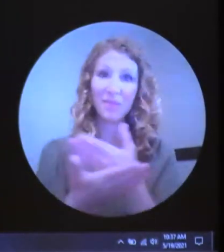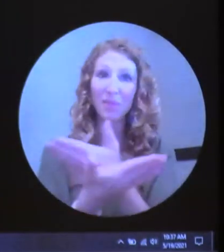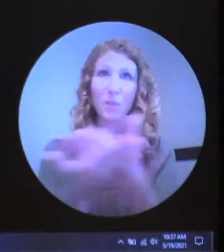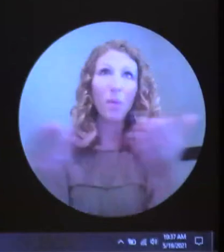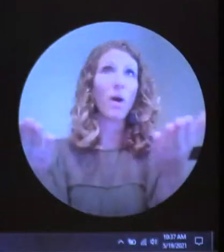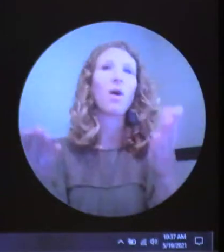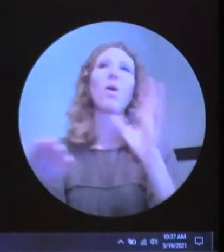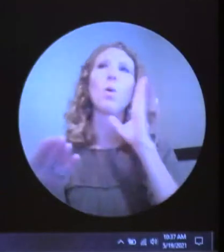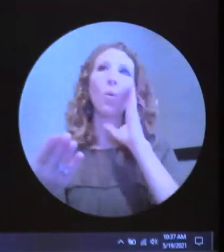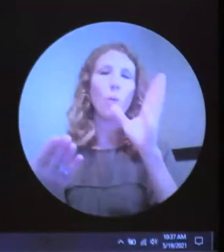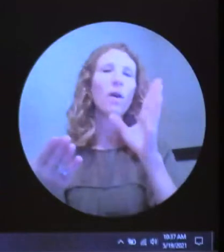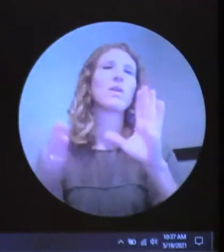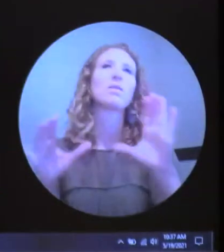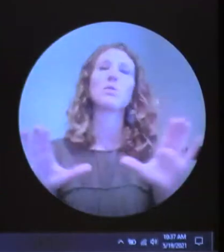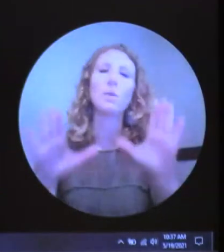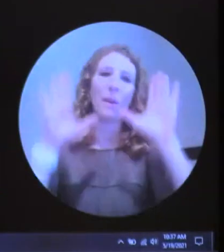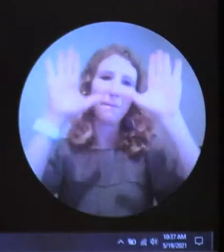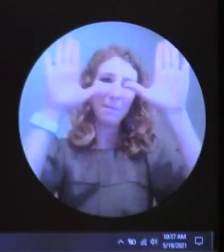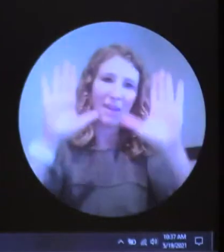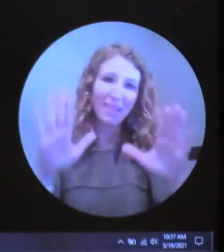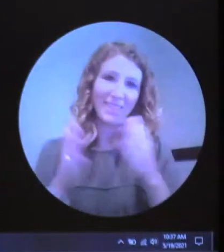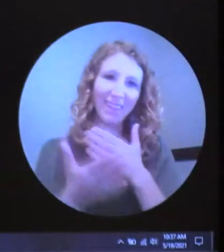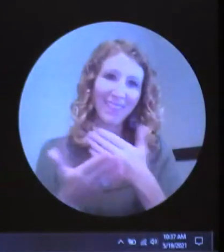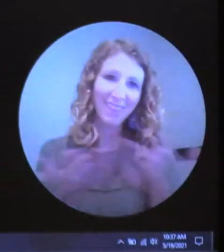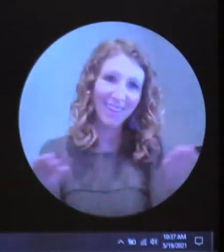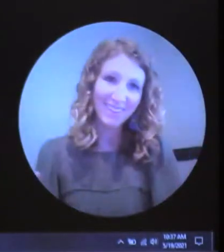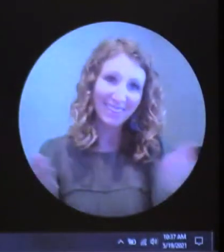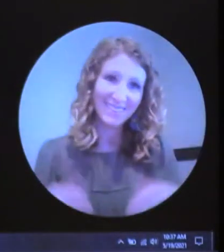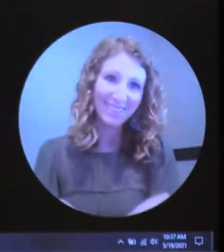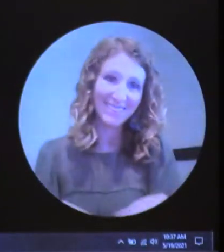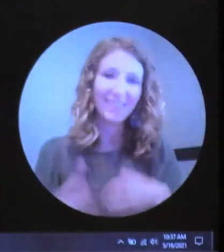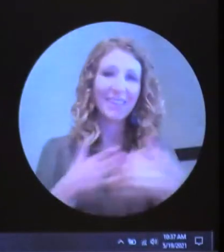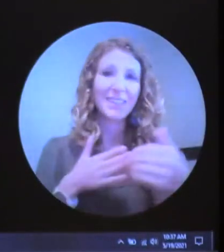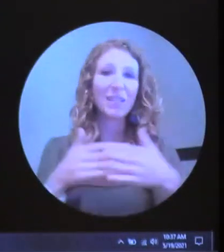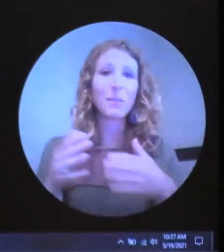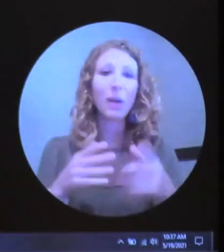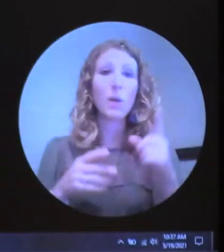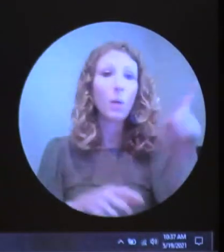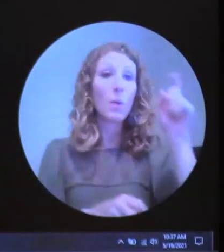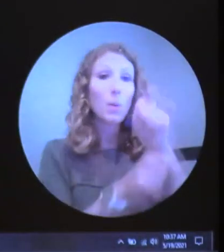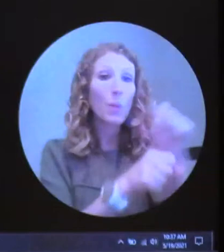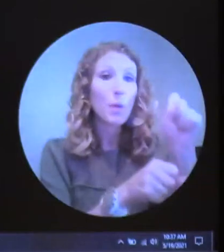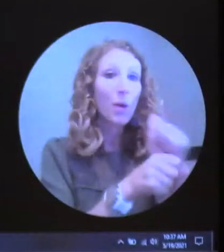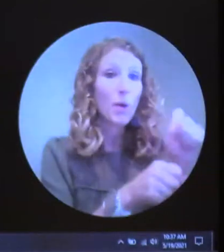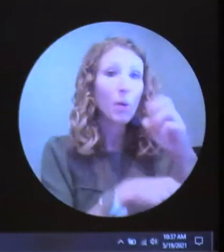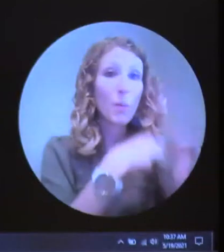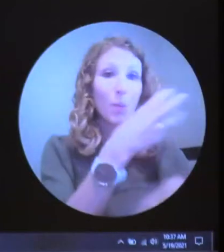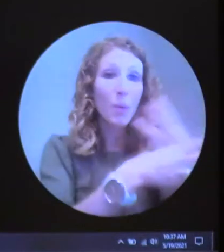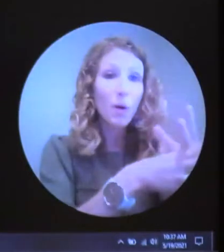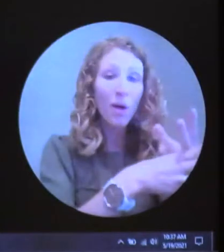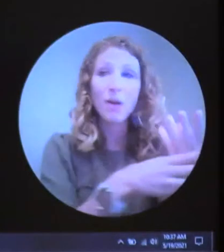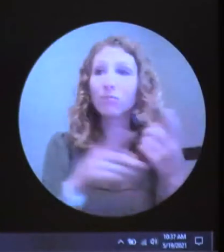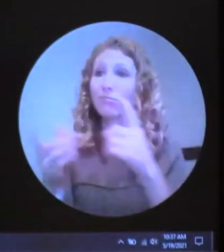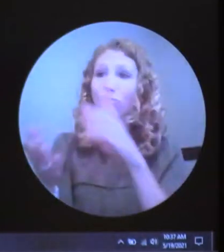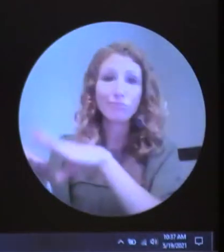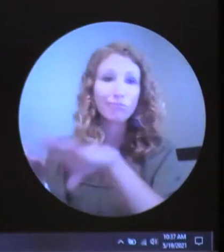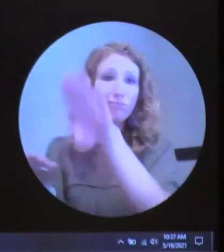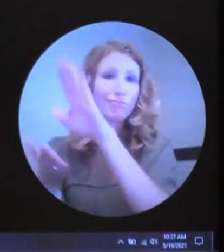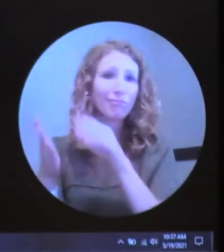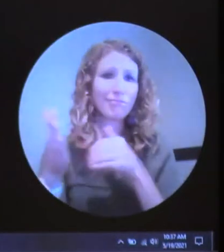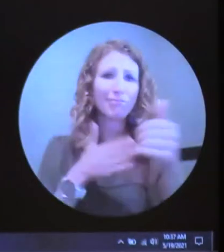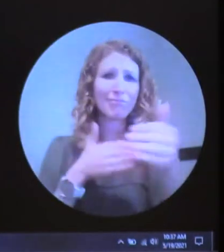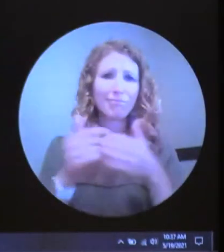things, whether that be going into the workforce or continuing your education. Both of these paths are necessary